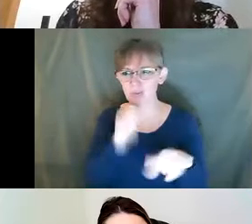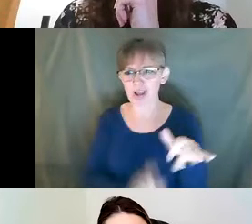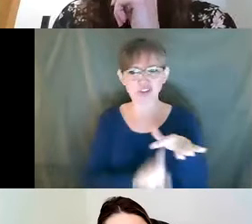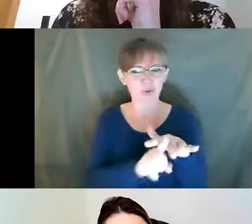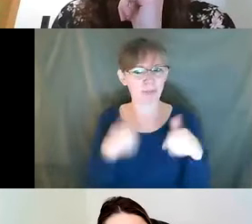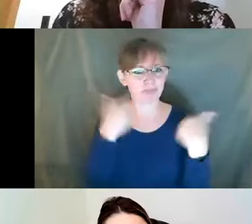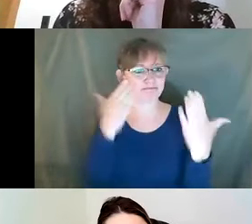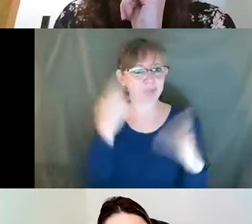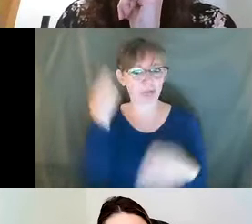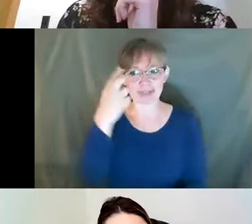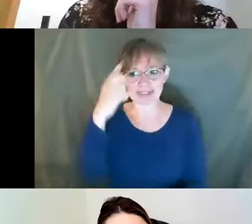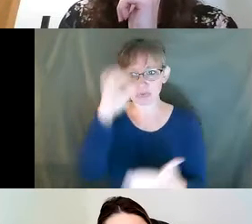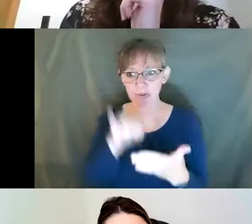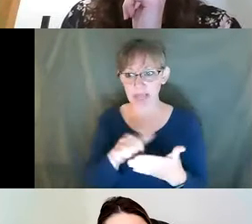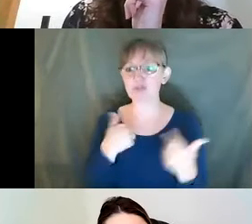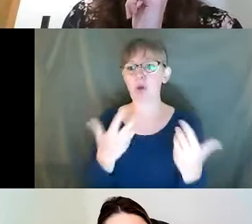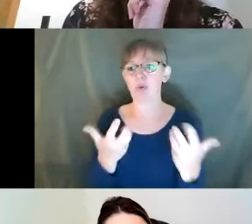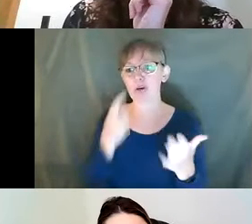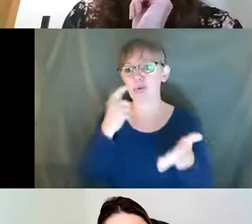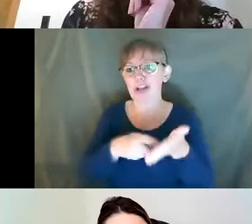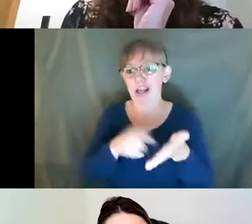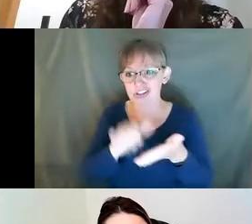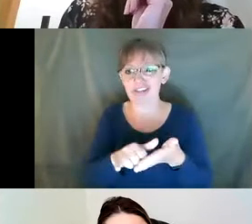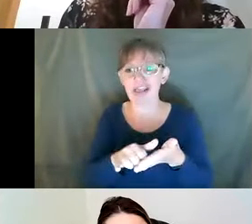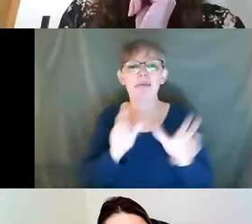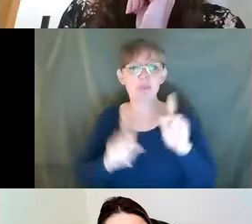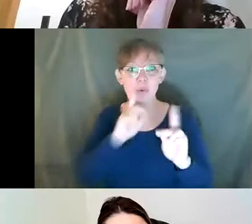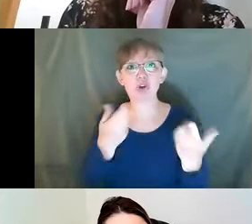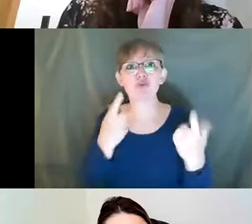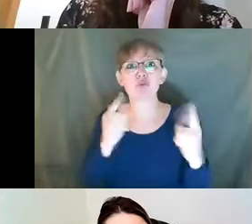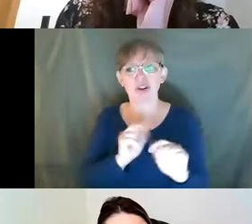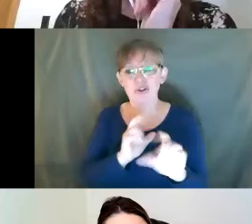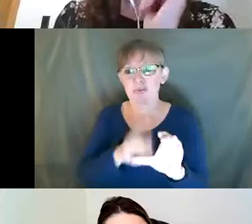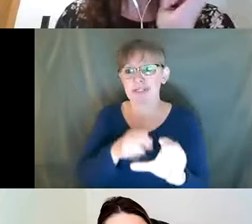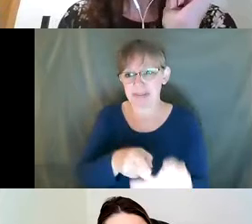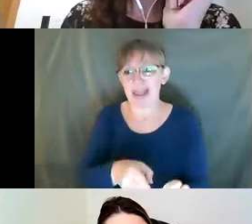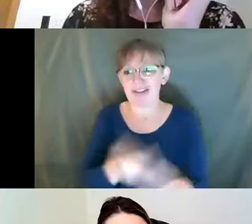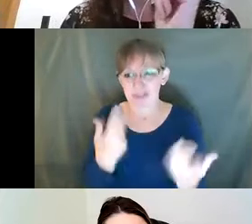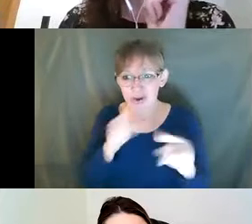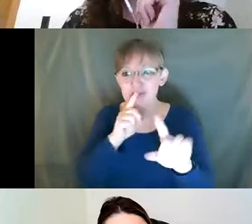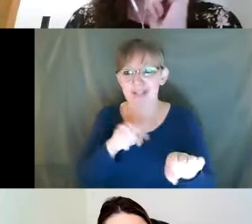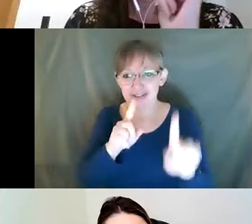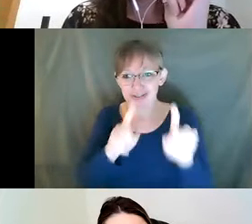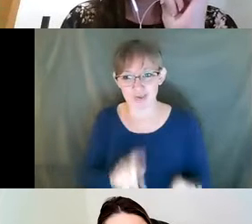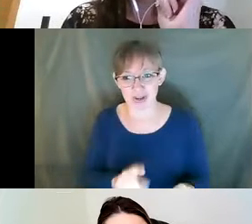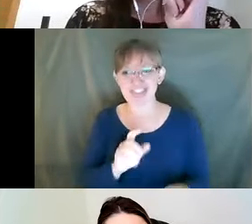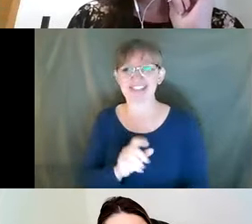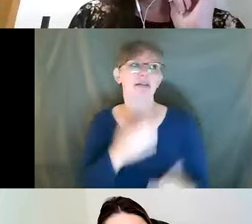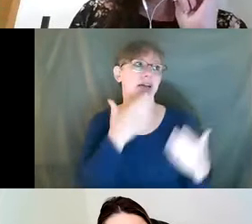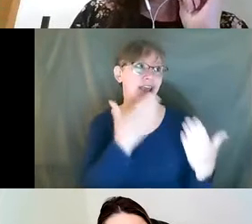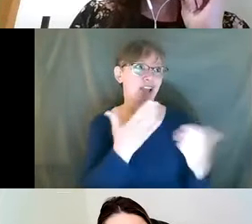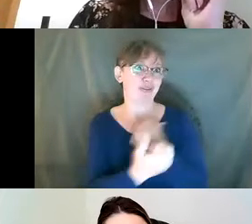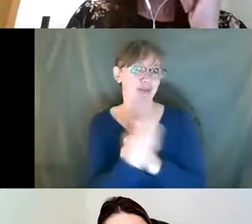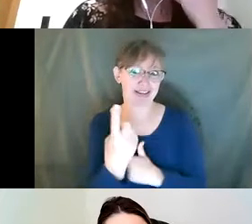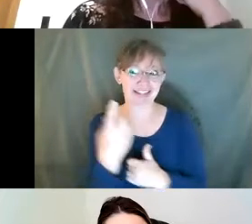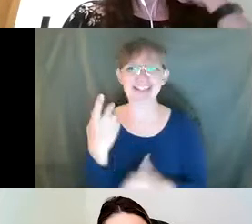know why. So I just want to Okay. acknowledge people were trying to participate with you, and sometimes thank you, technology everybody. doesn't want to facilitate that,